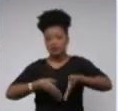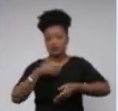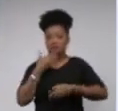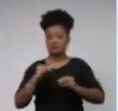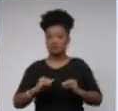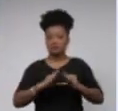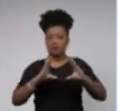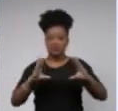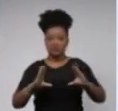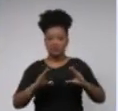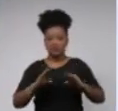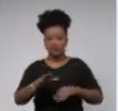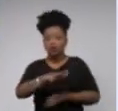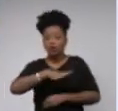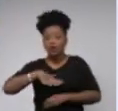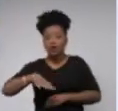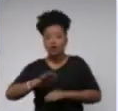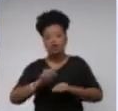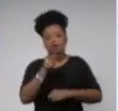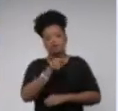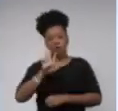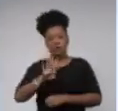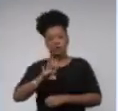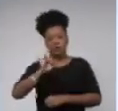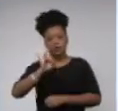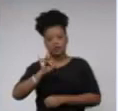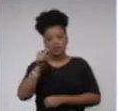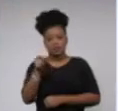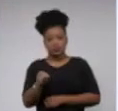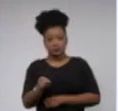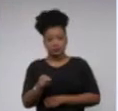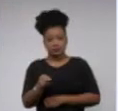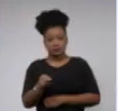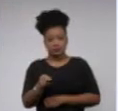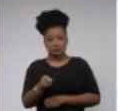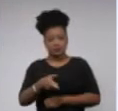to this briefing. Today, we report